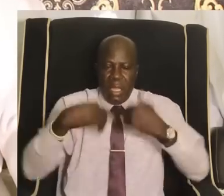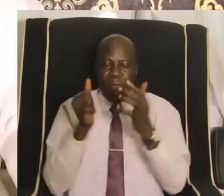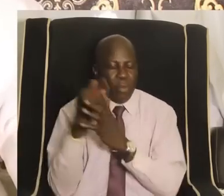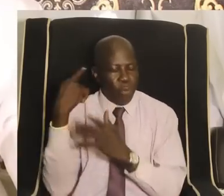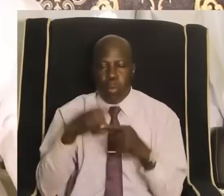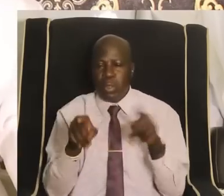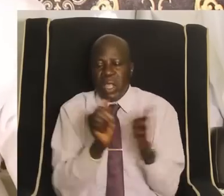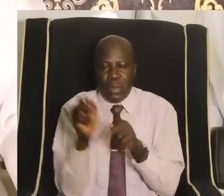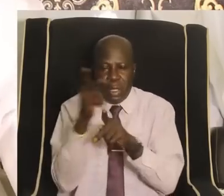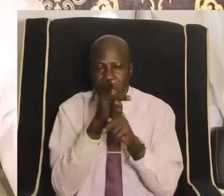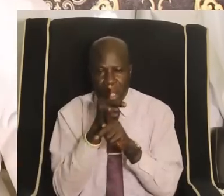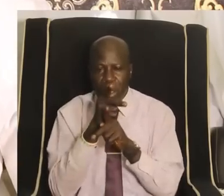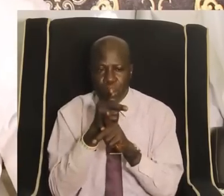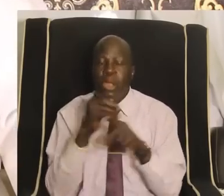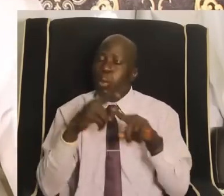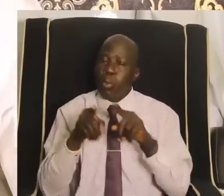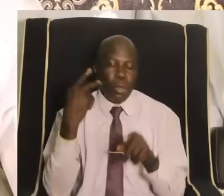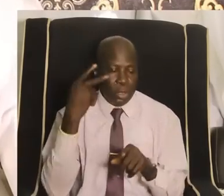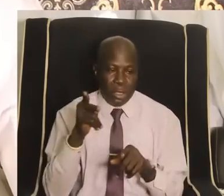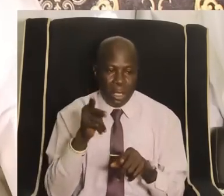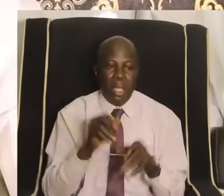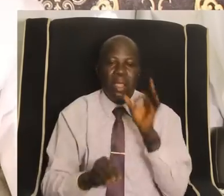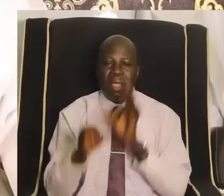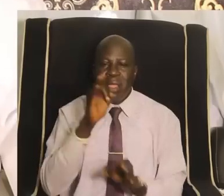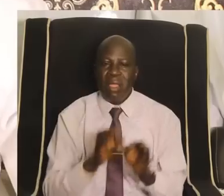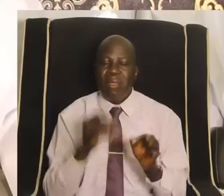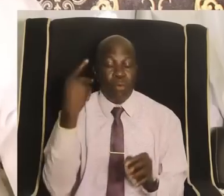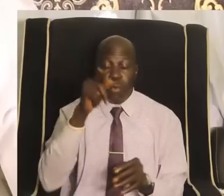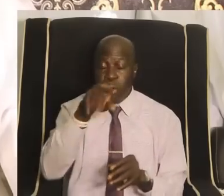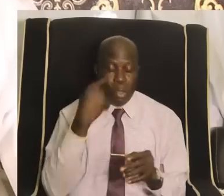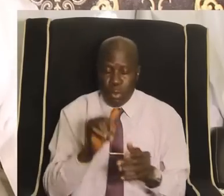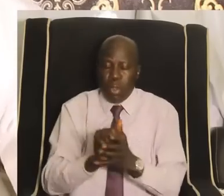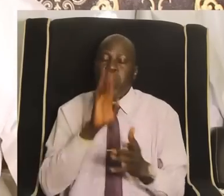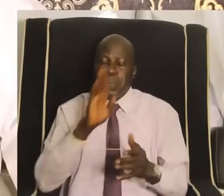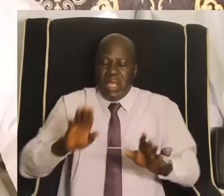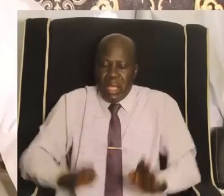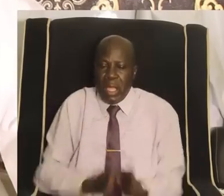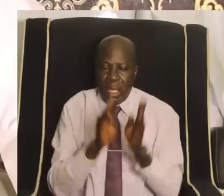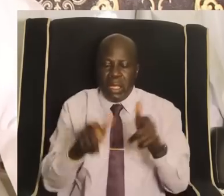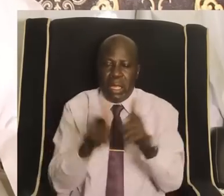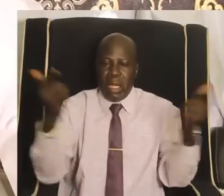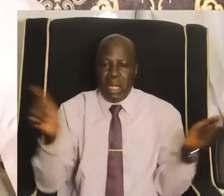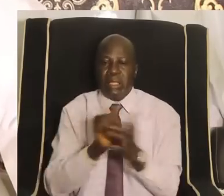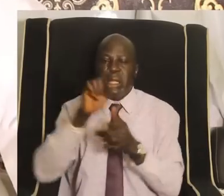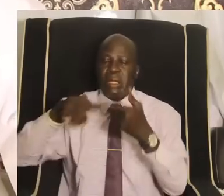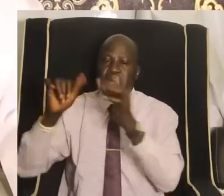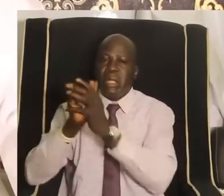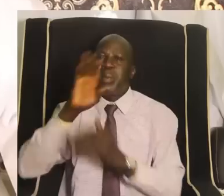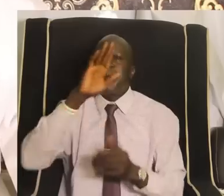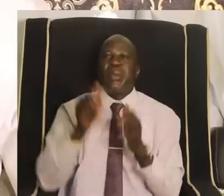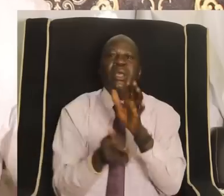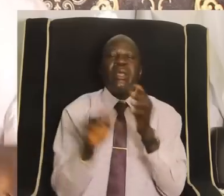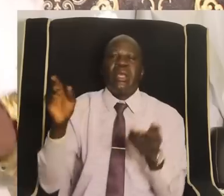been living but it has been kept. Àwa wo ẹni tí ó bá jẹ́ èèyàn wọ́n ló go òun ni. They said the one that will be great that he possess.